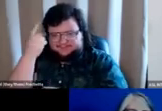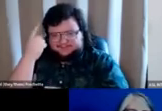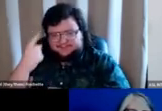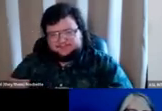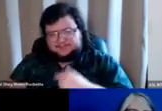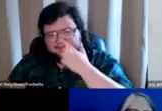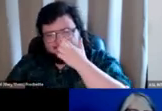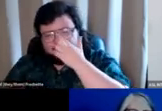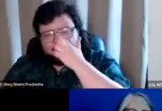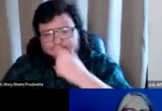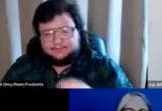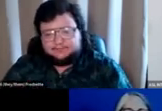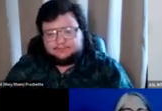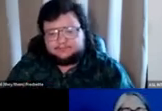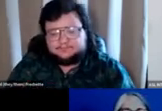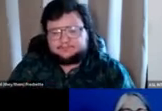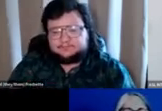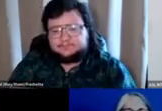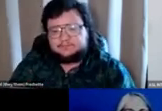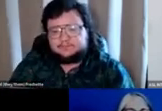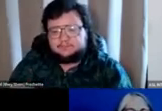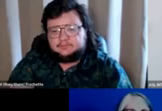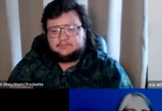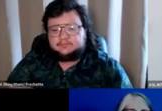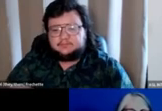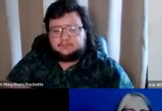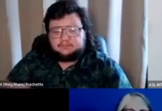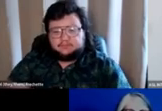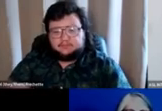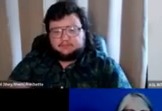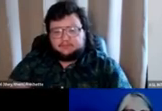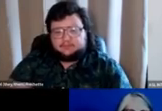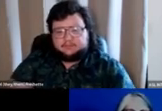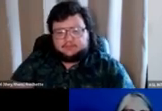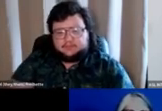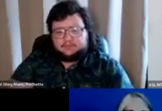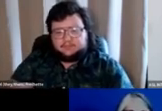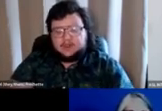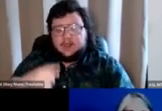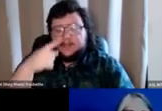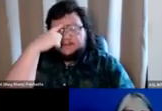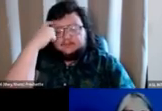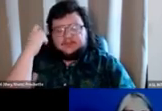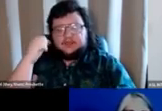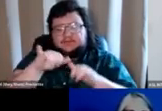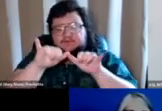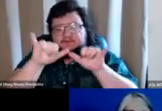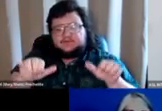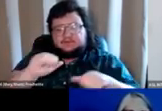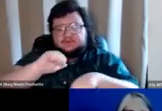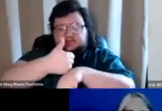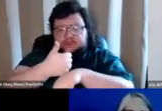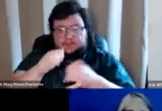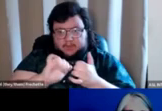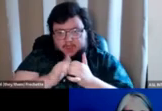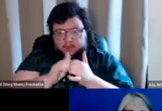that information goes to insurance. And so this can create complications when in fact, everybody has their own